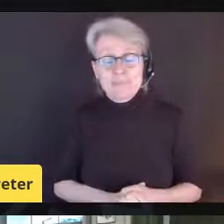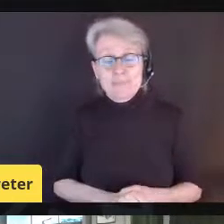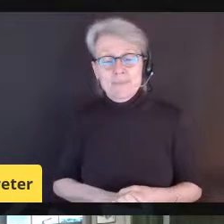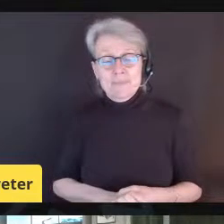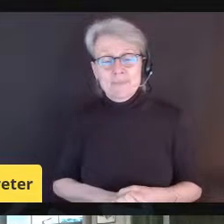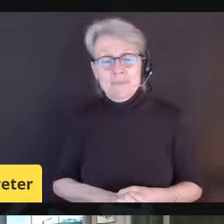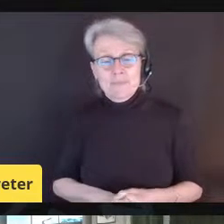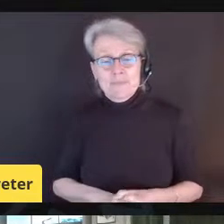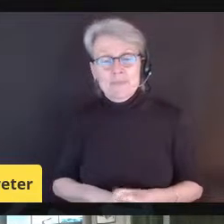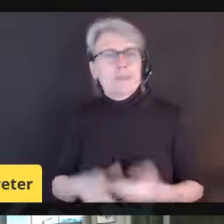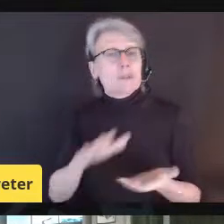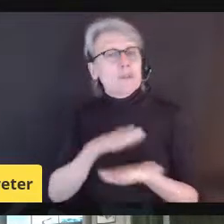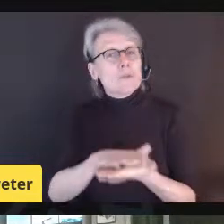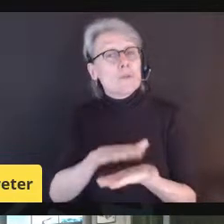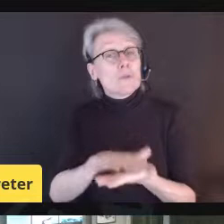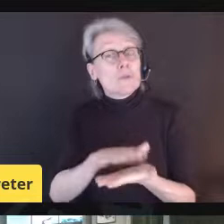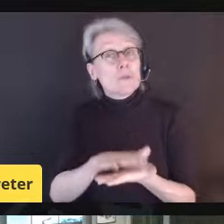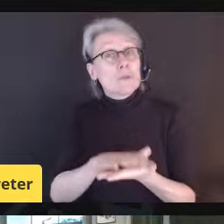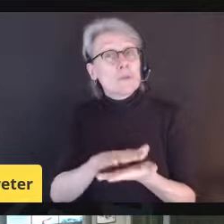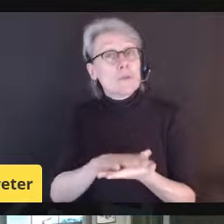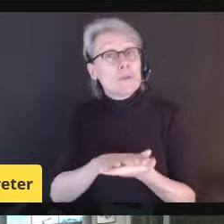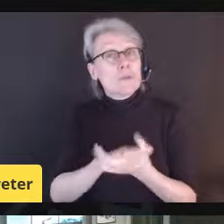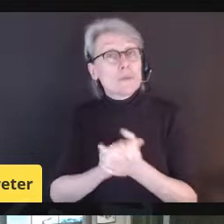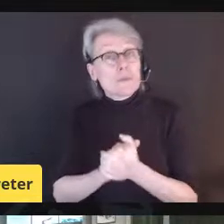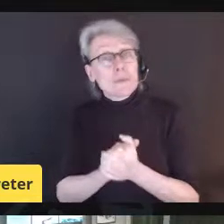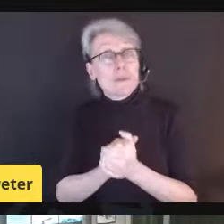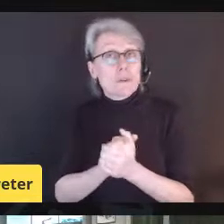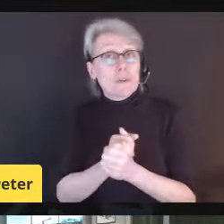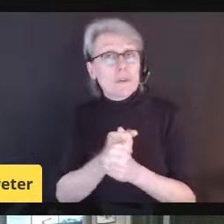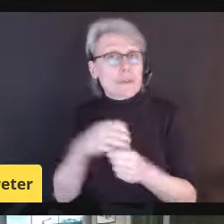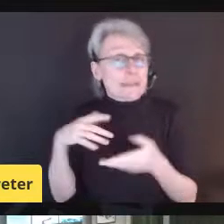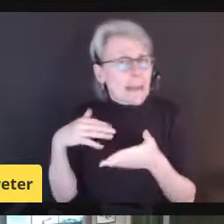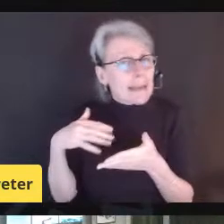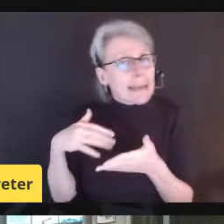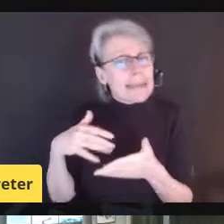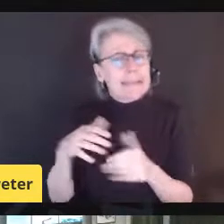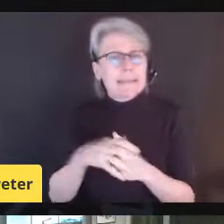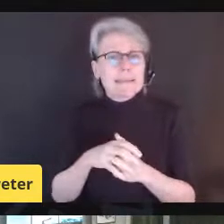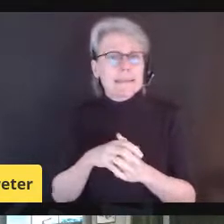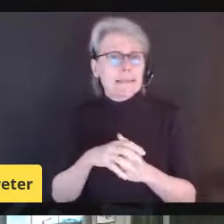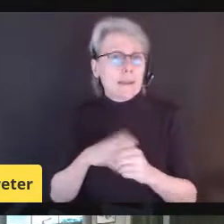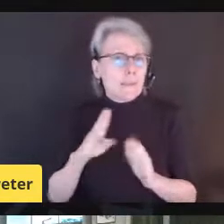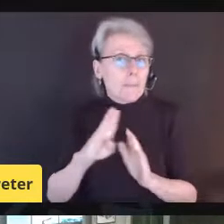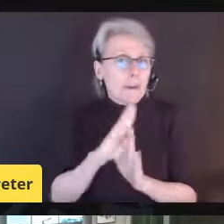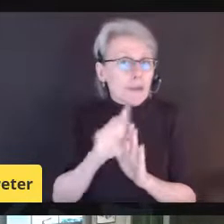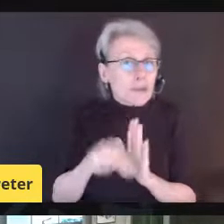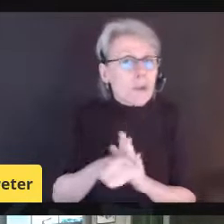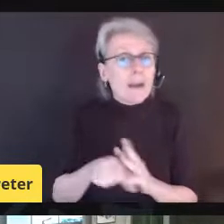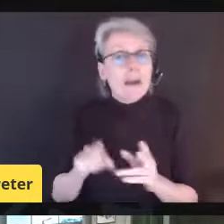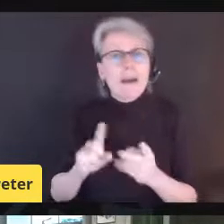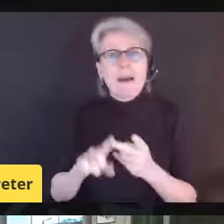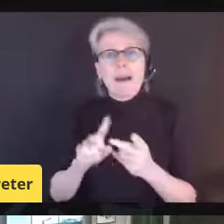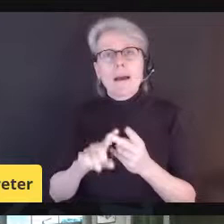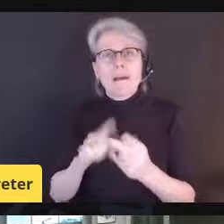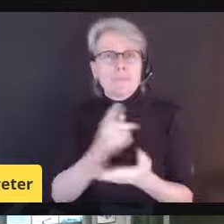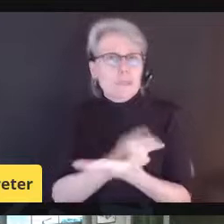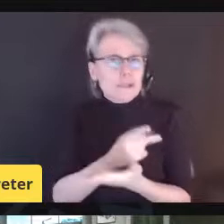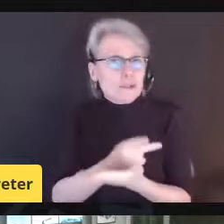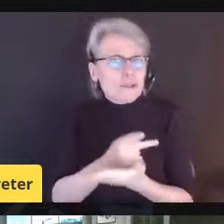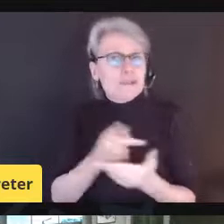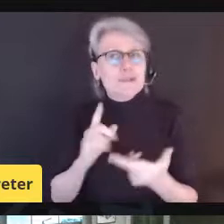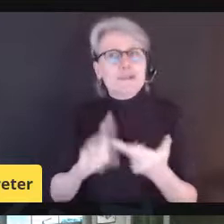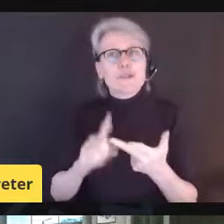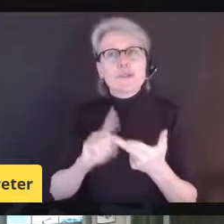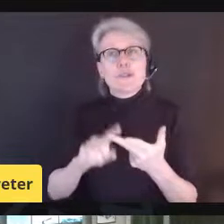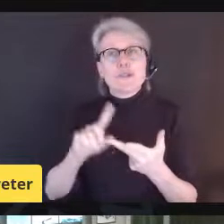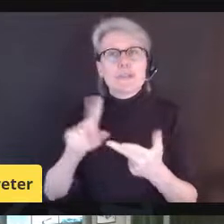you know, doing school is that as you get further along in your studies, the more agency you may have in terms of deciding what